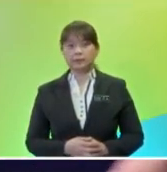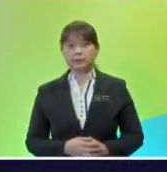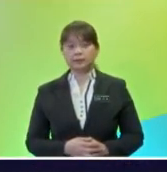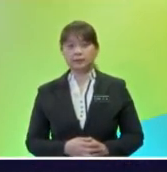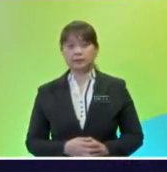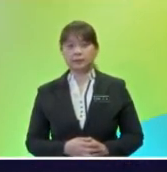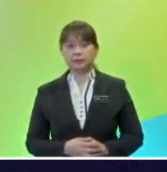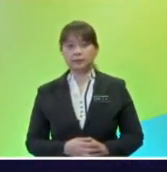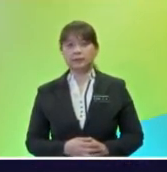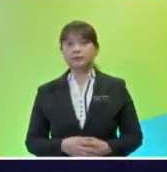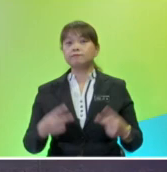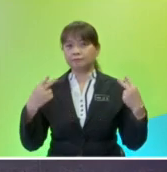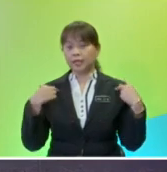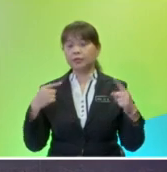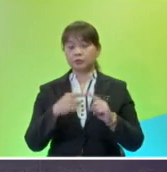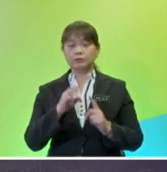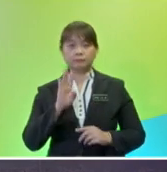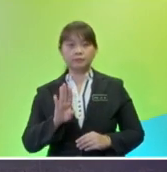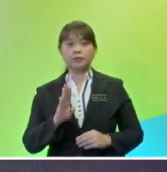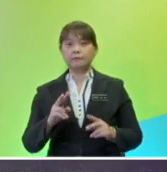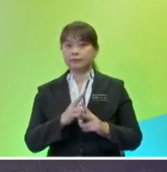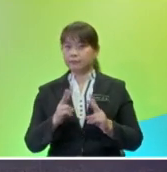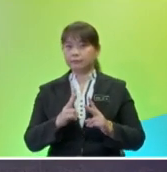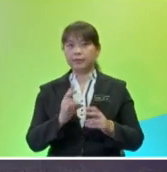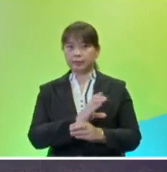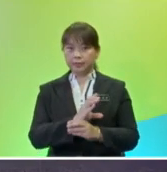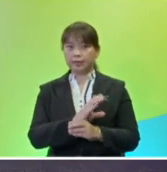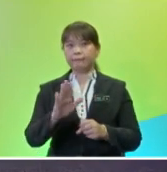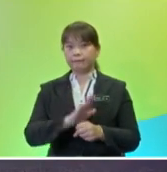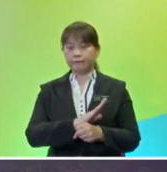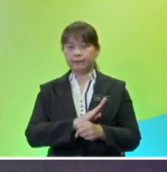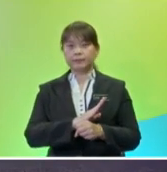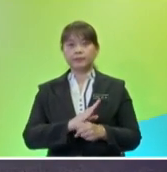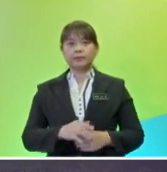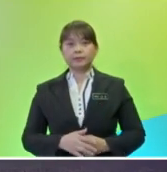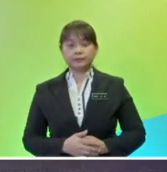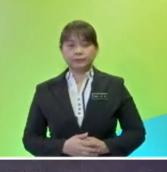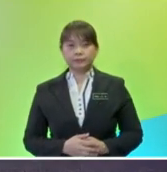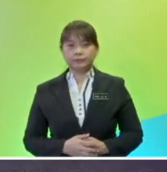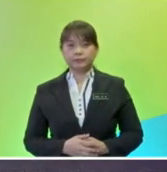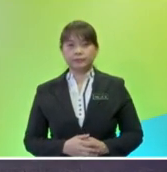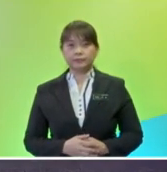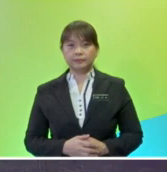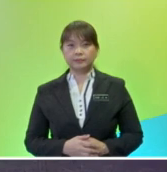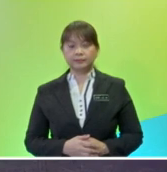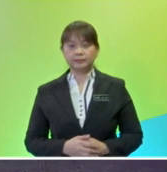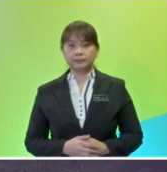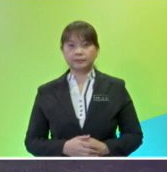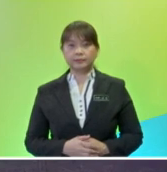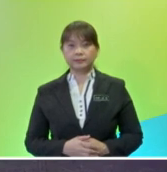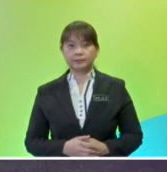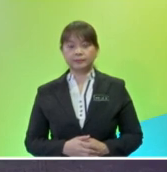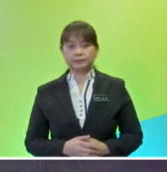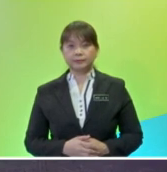have to be careful. Yeah. Let's start again, or we can start from here. Alright. Okay, teacher. There